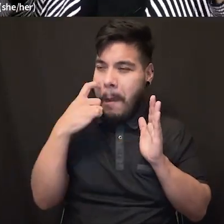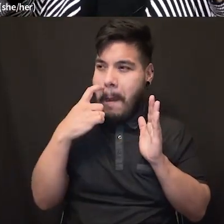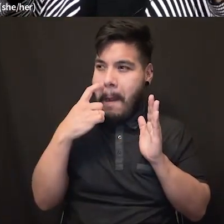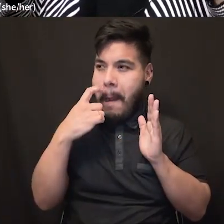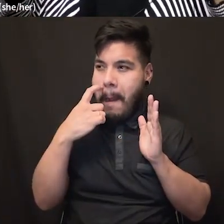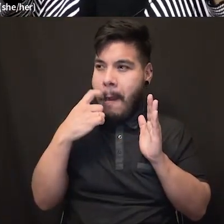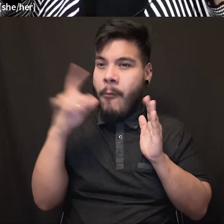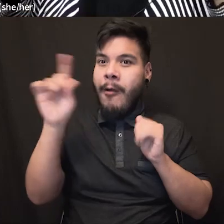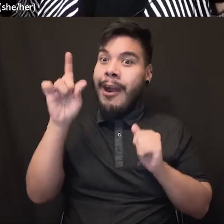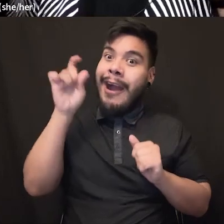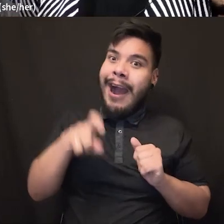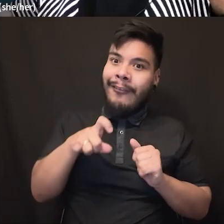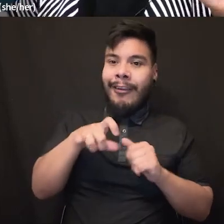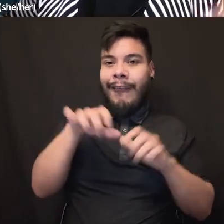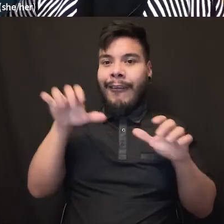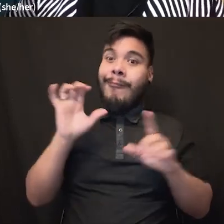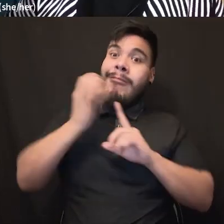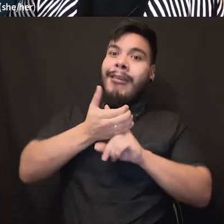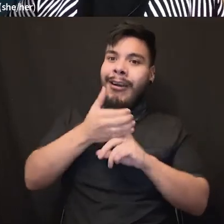act Black